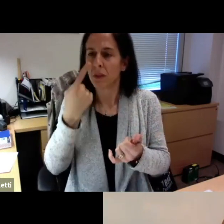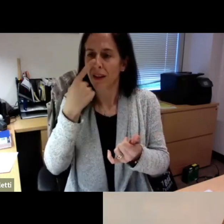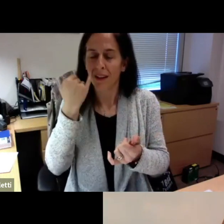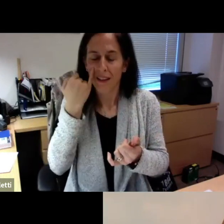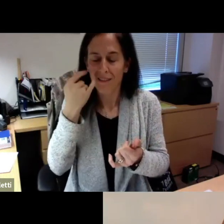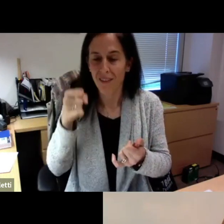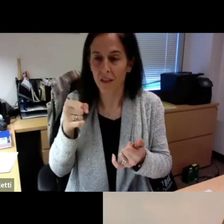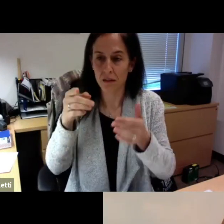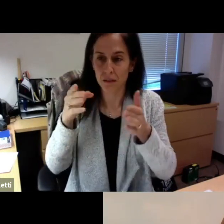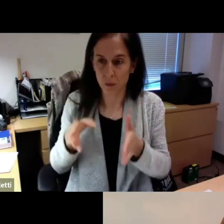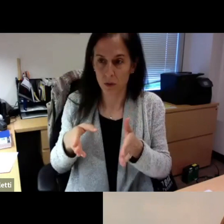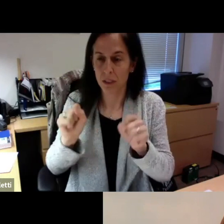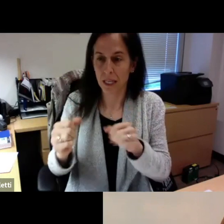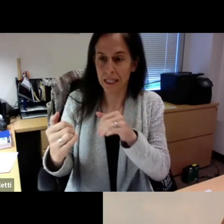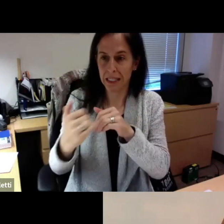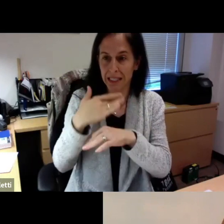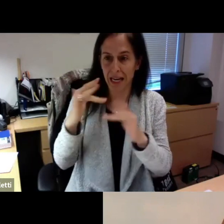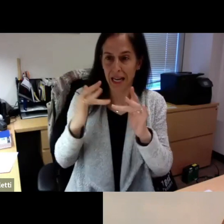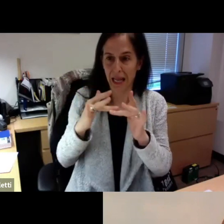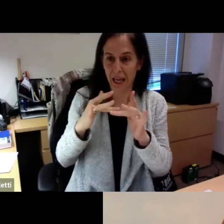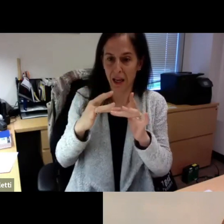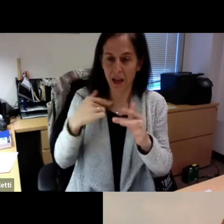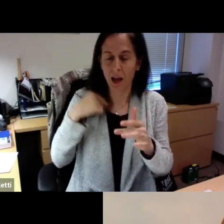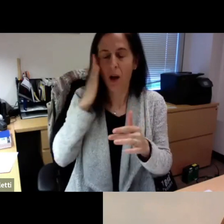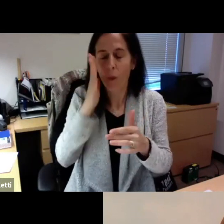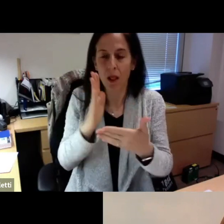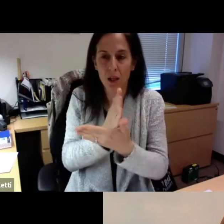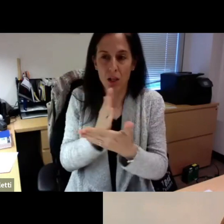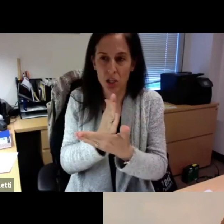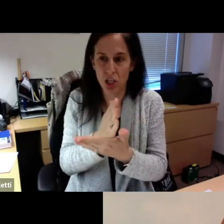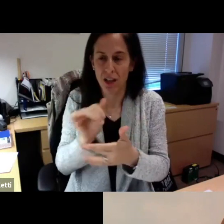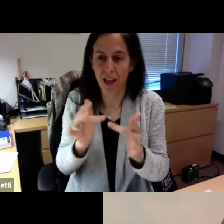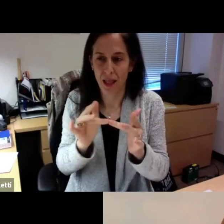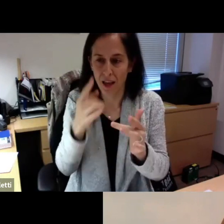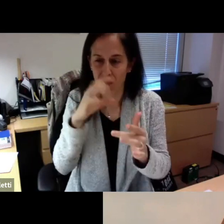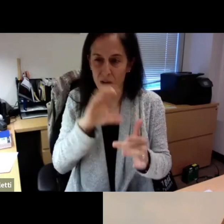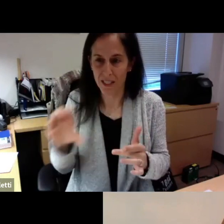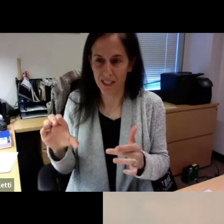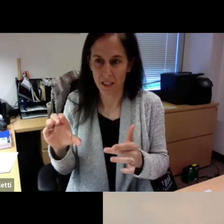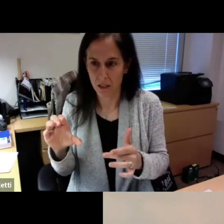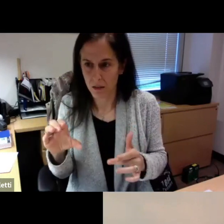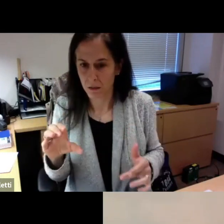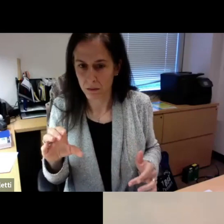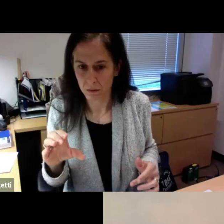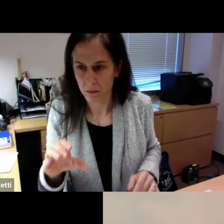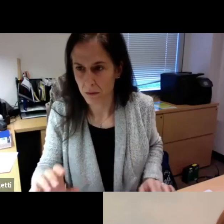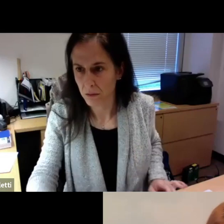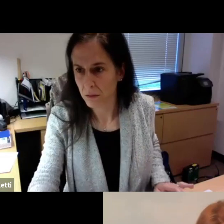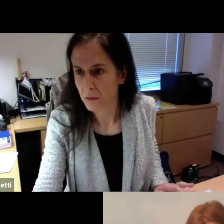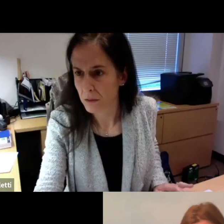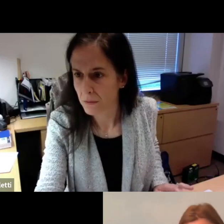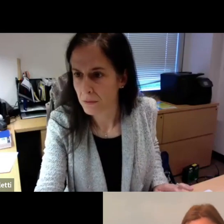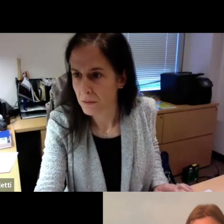Okay, we do have the captioner here with us now. If the transcriber is able to send me